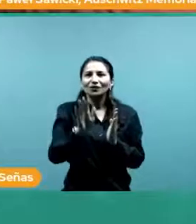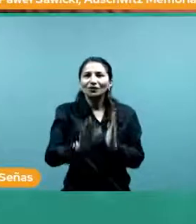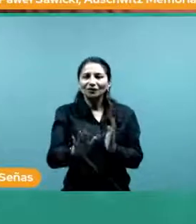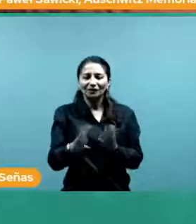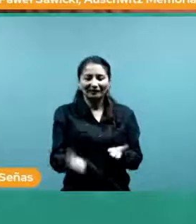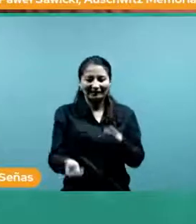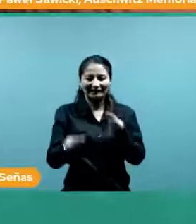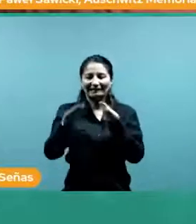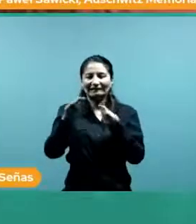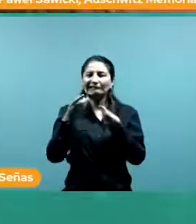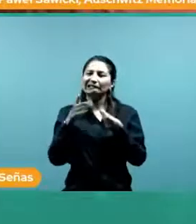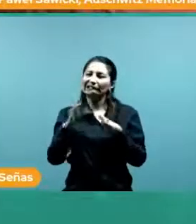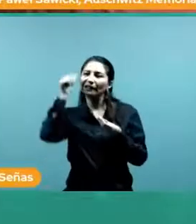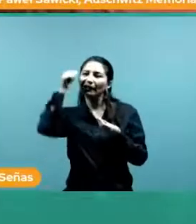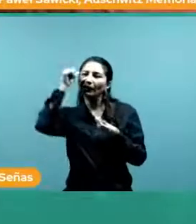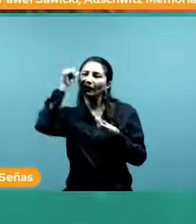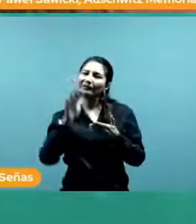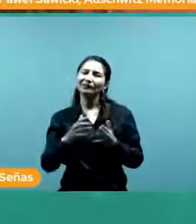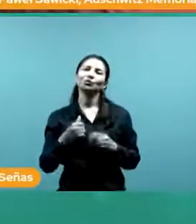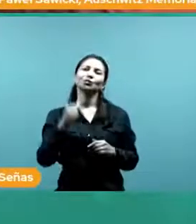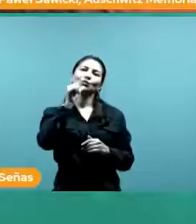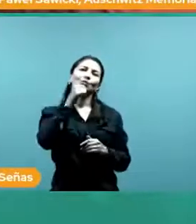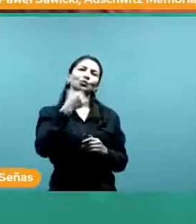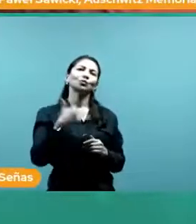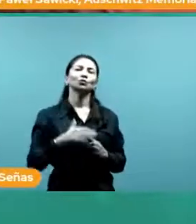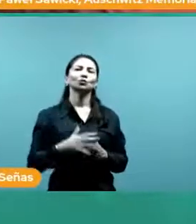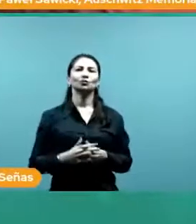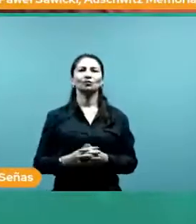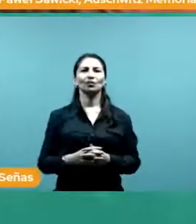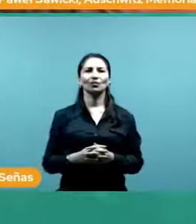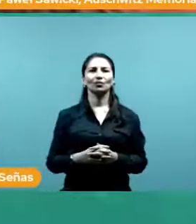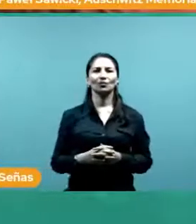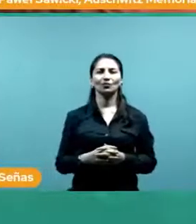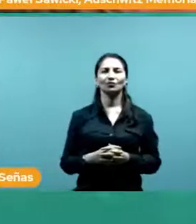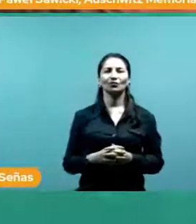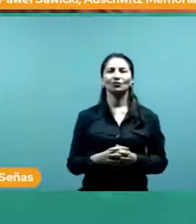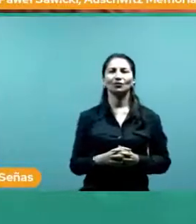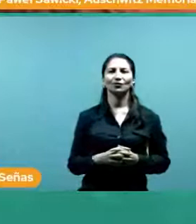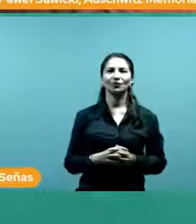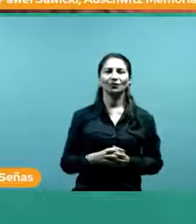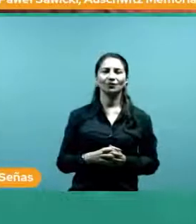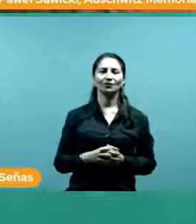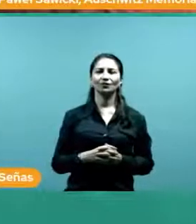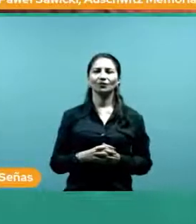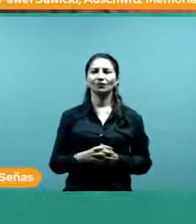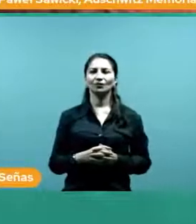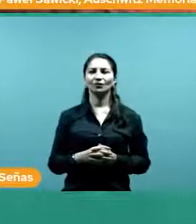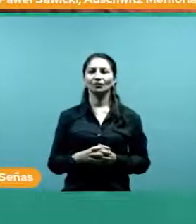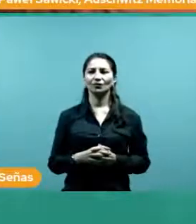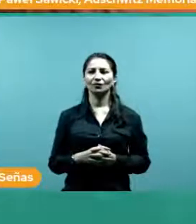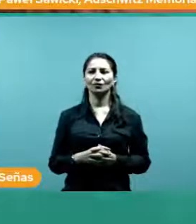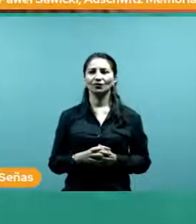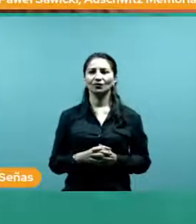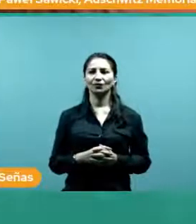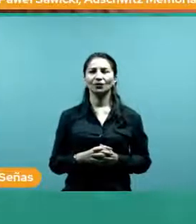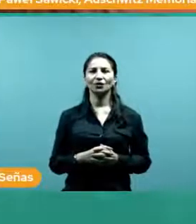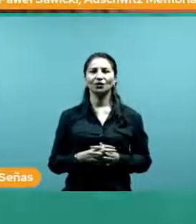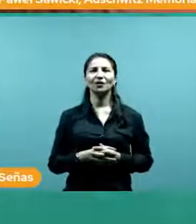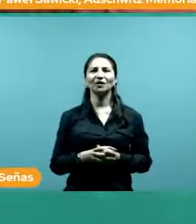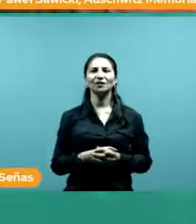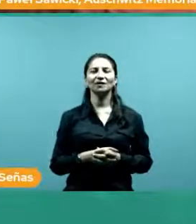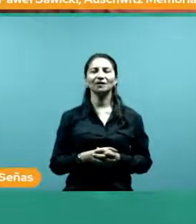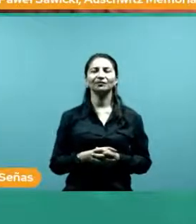But we have another, most of us have another perspective, because pero there is the third group, not only the